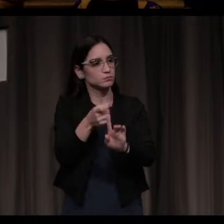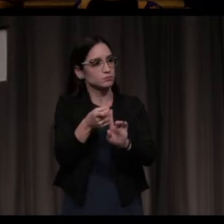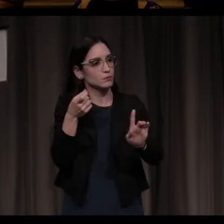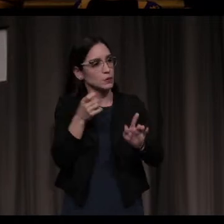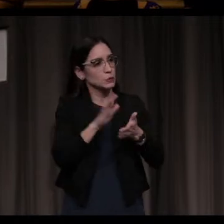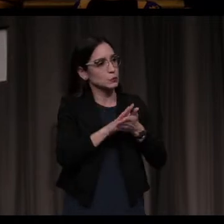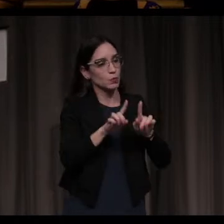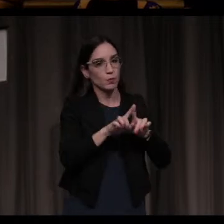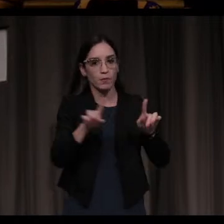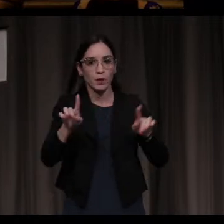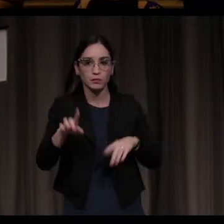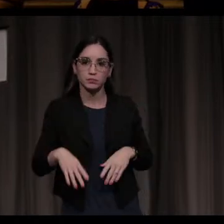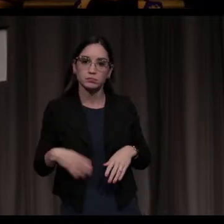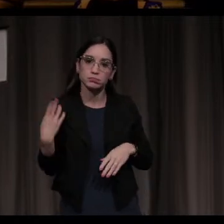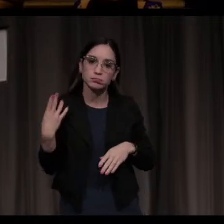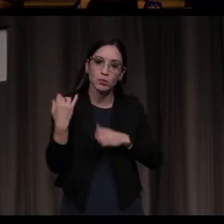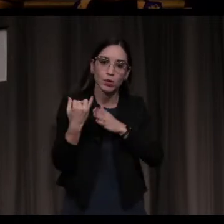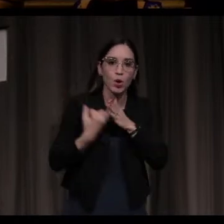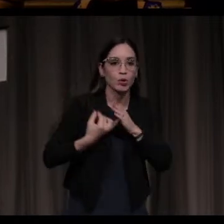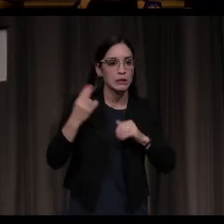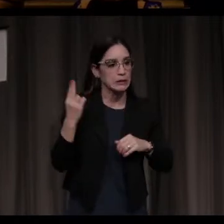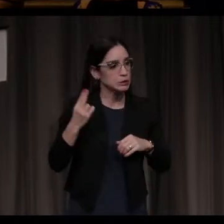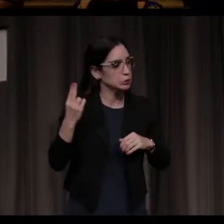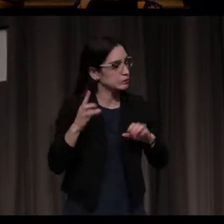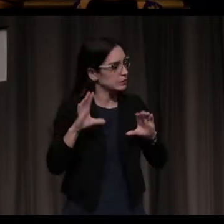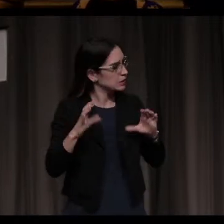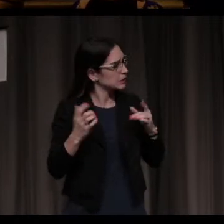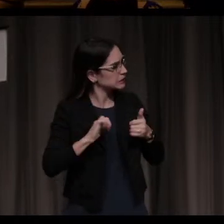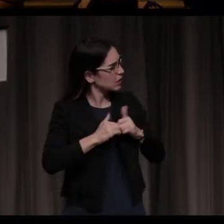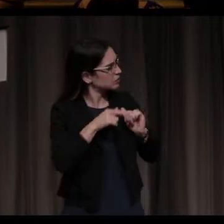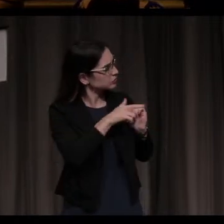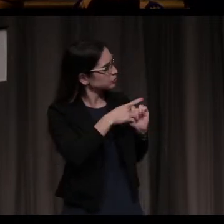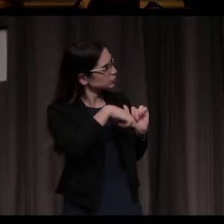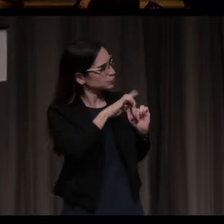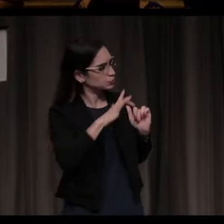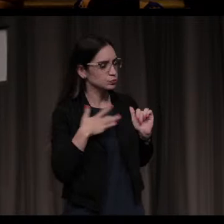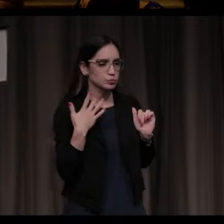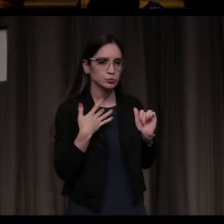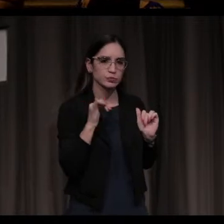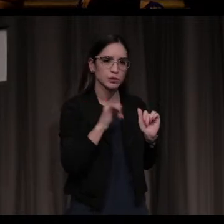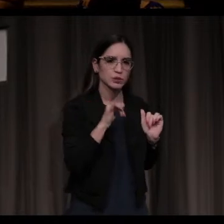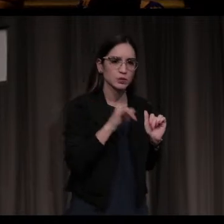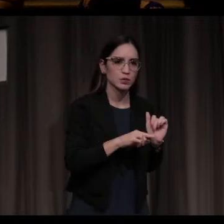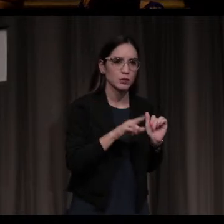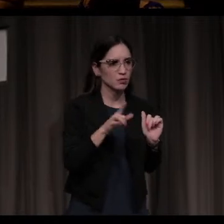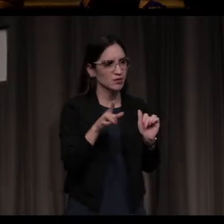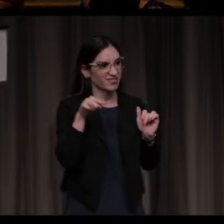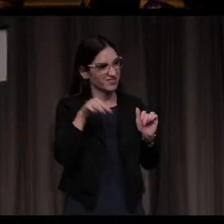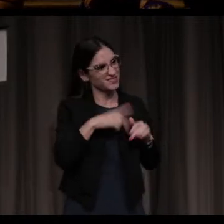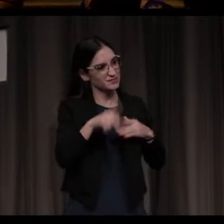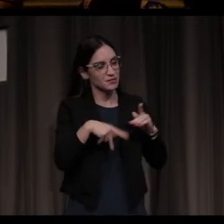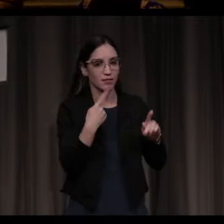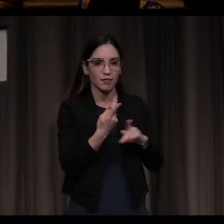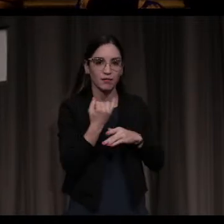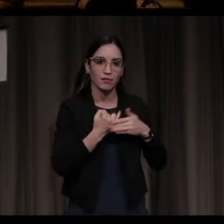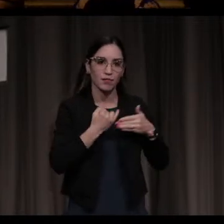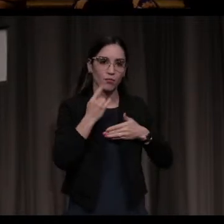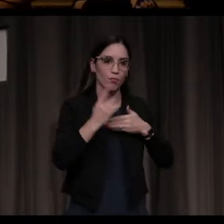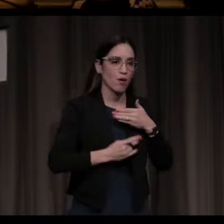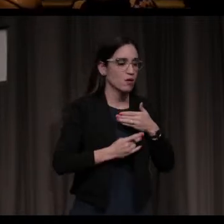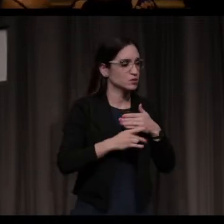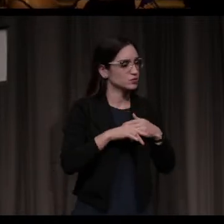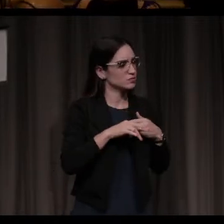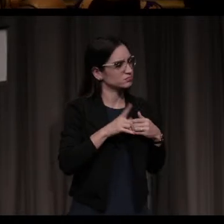also learned in our history. So how do you guys feel, that a project like this and many other artists